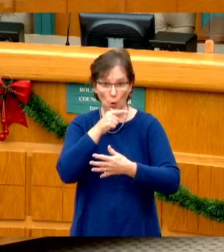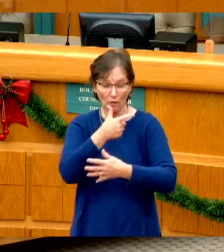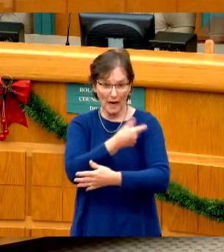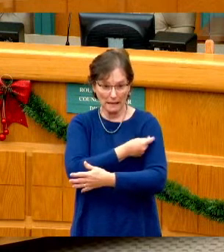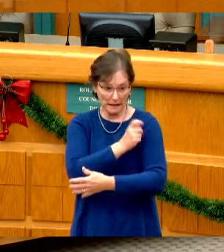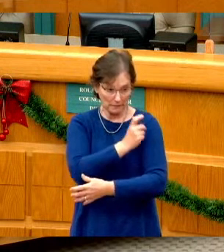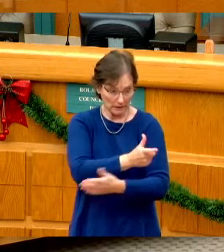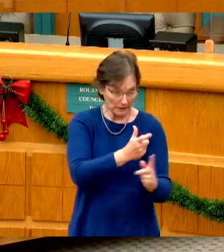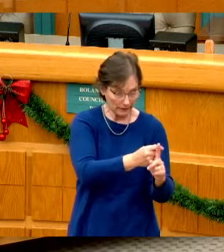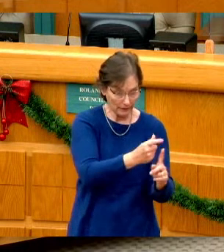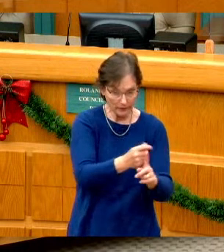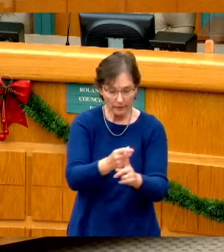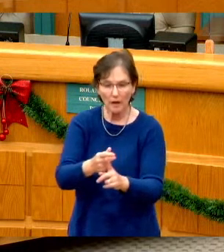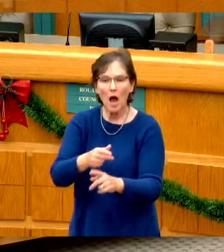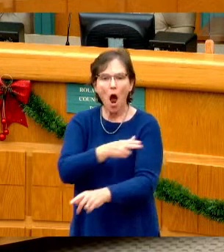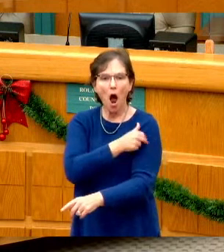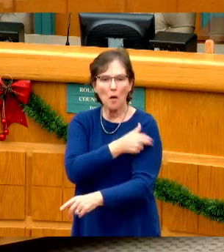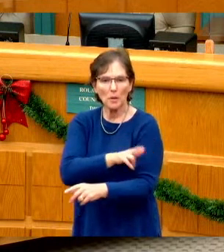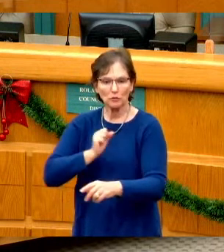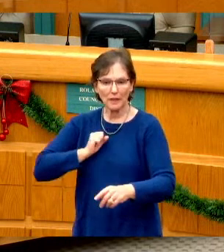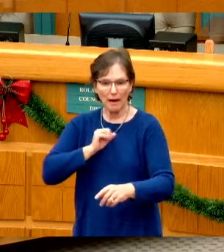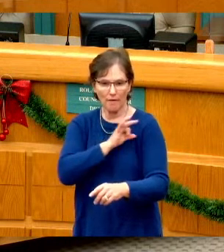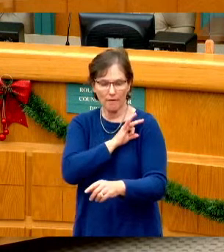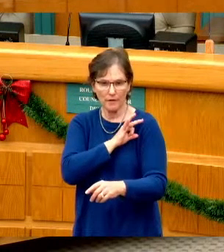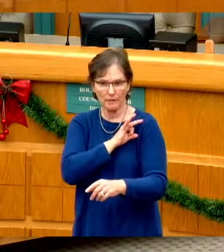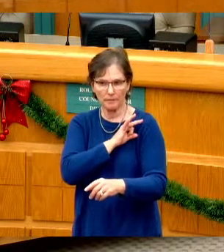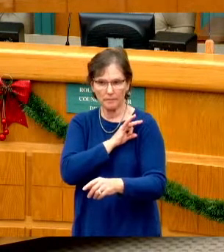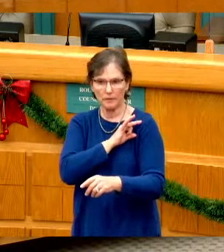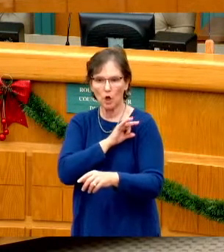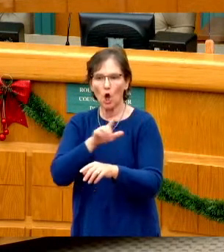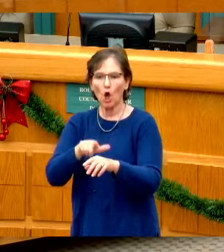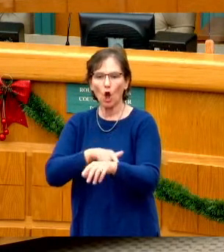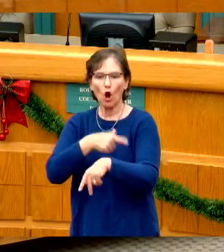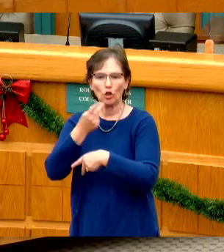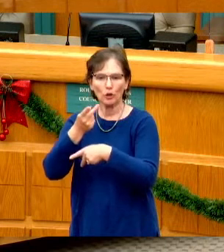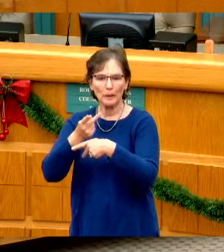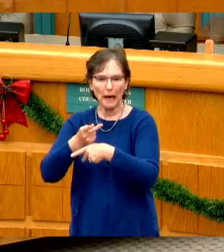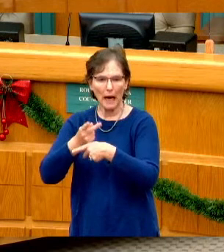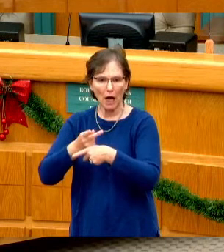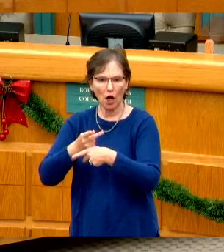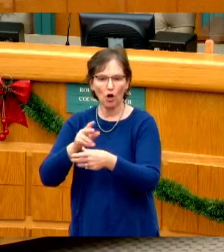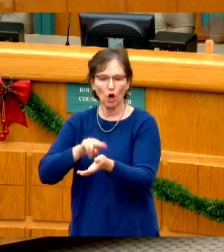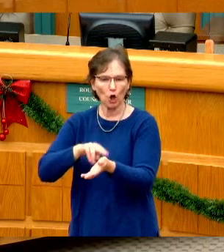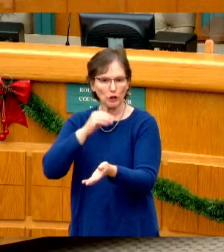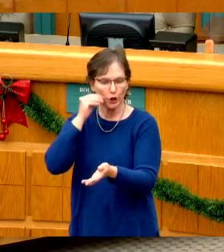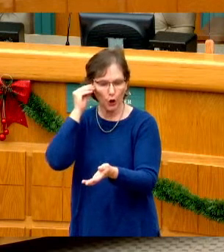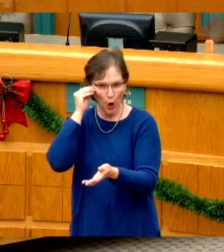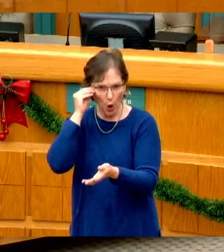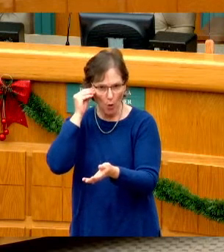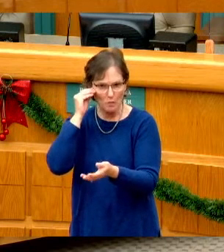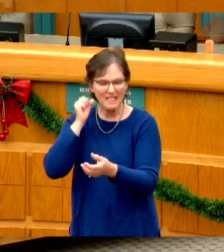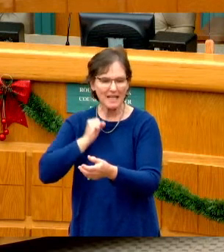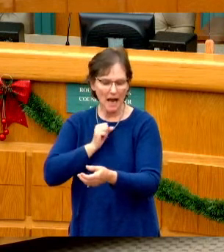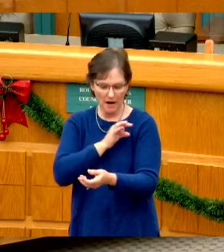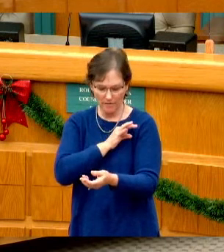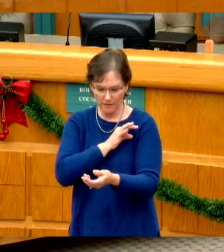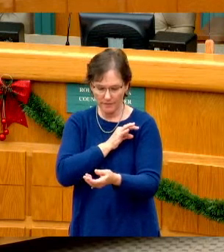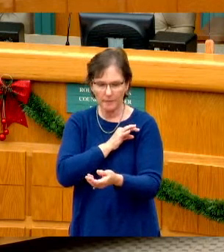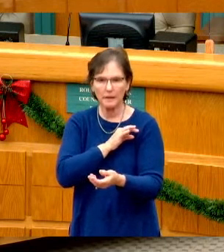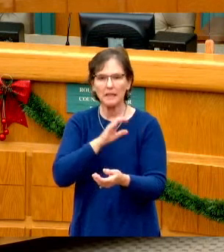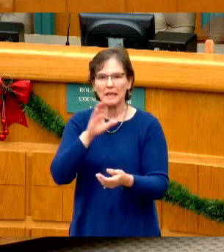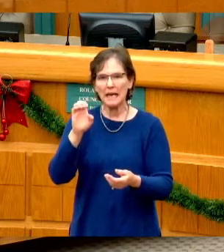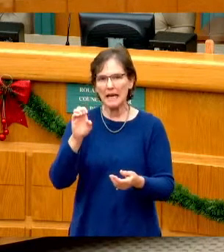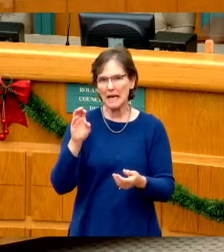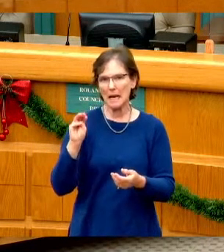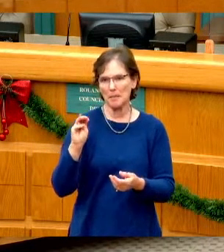long-term care staff, EMS, home health care workers, residents of long-term care facilities, as